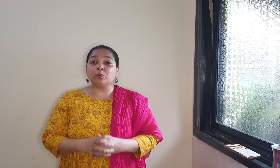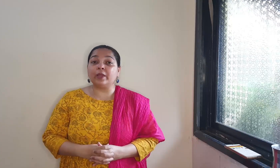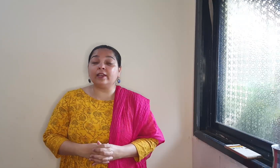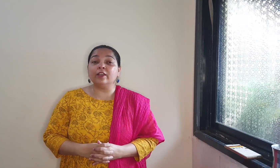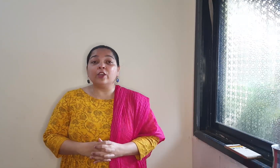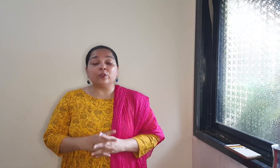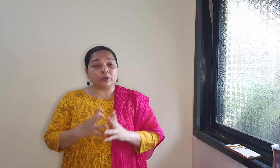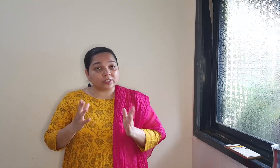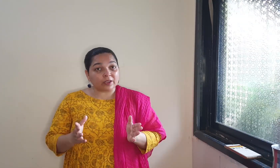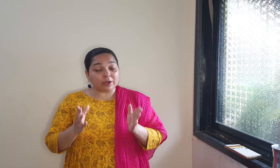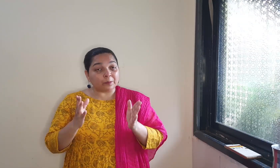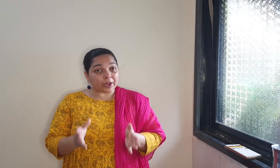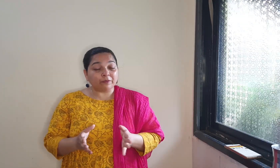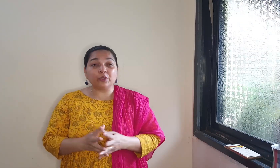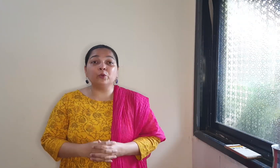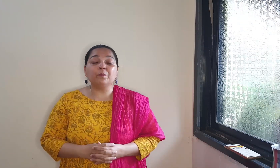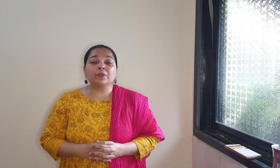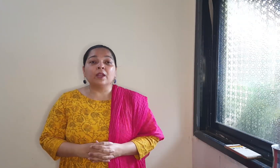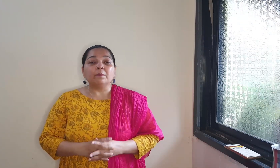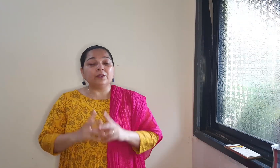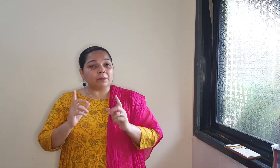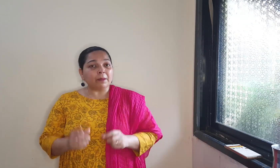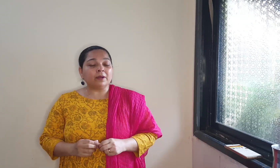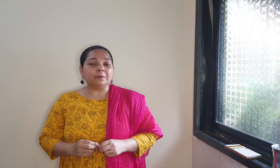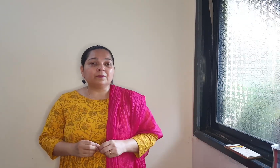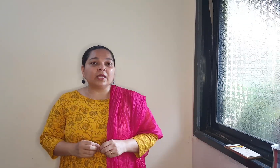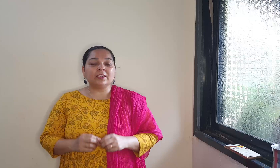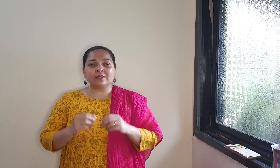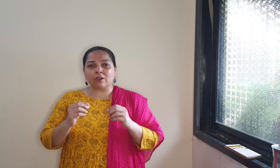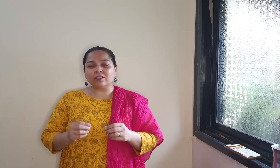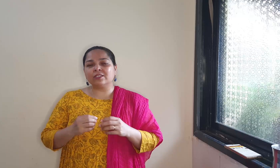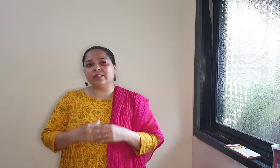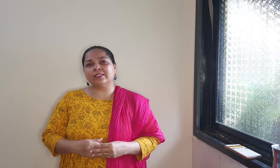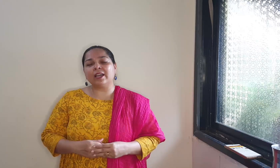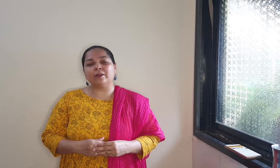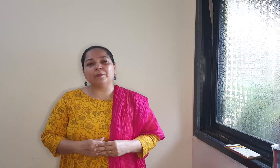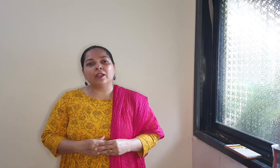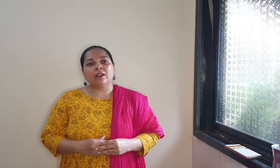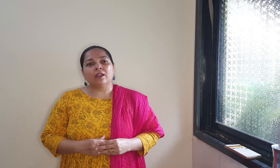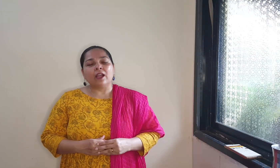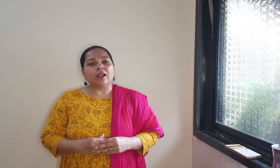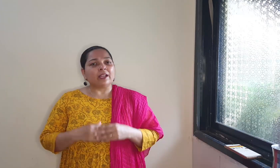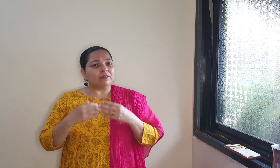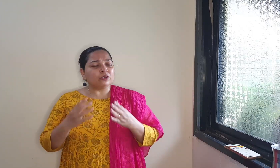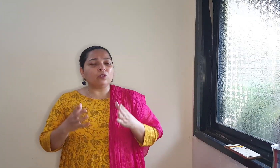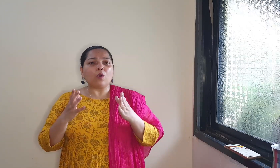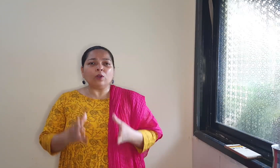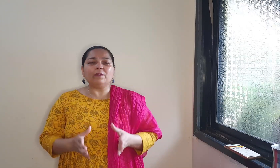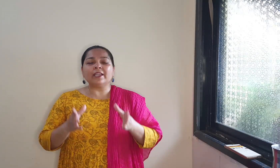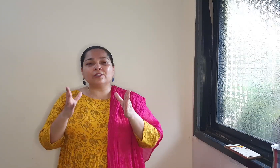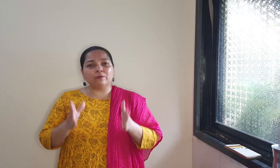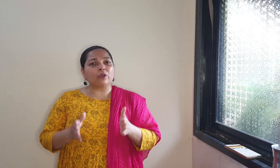you are not well, you are sick, we'll pray for you. But remember, it is God's desire that we